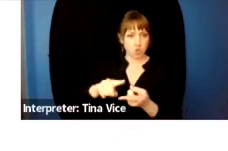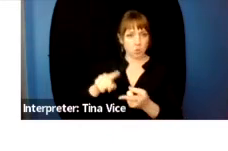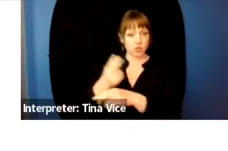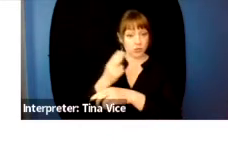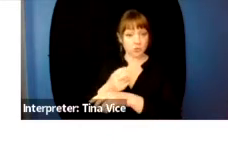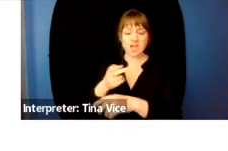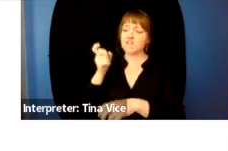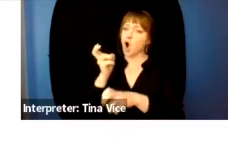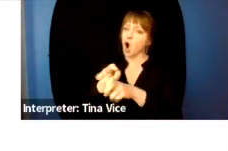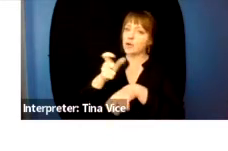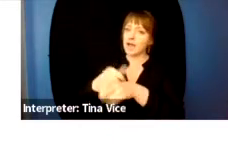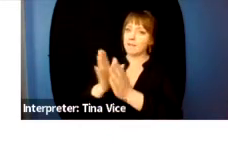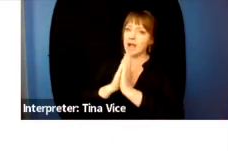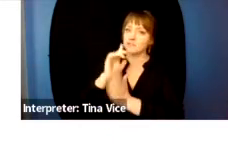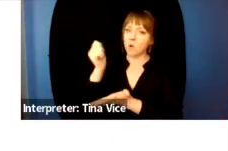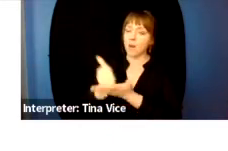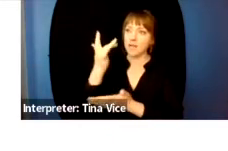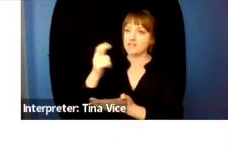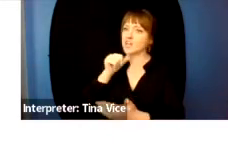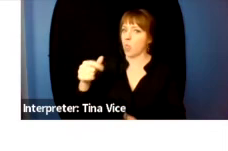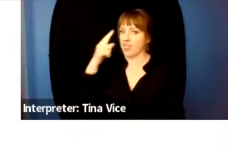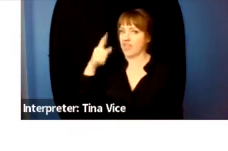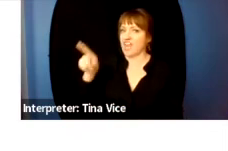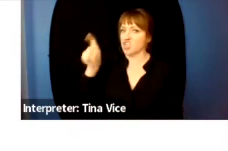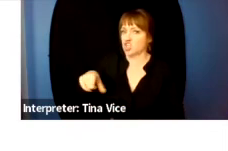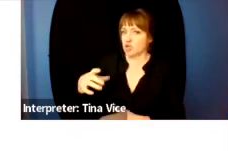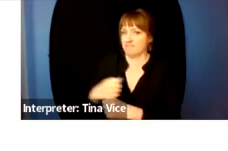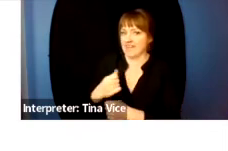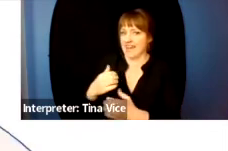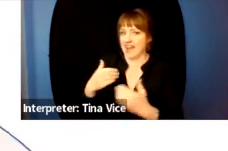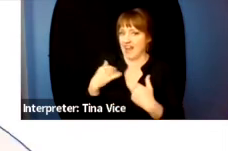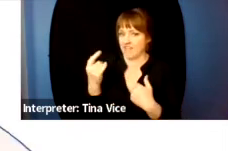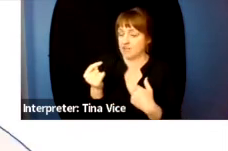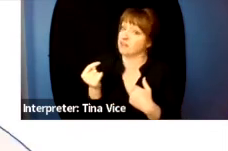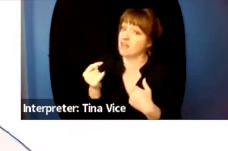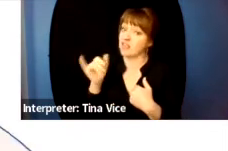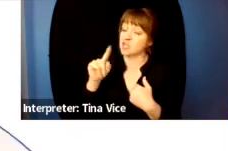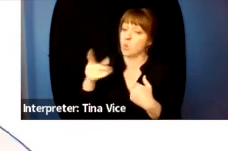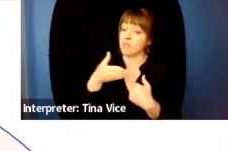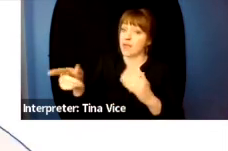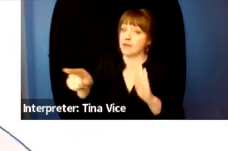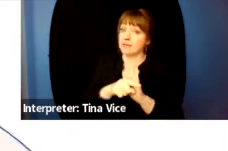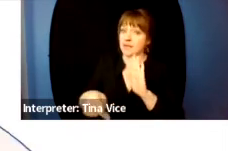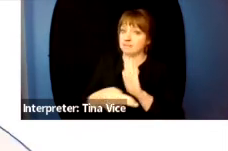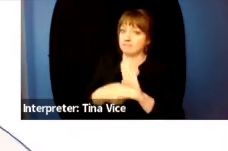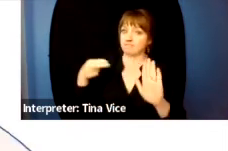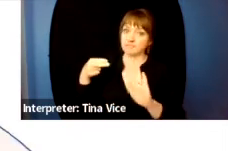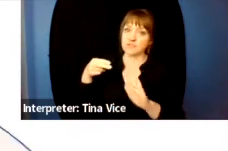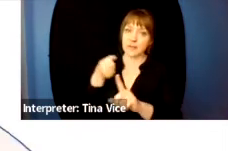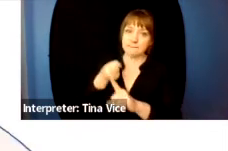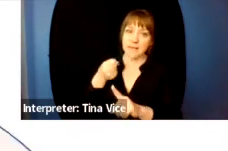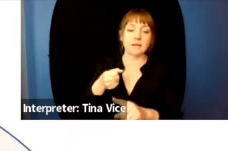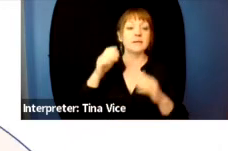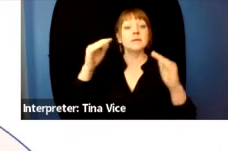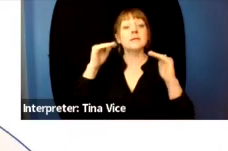help because they don't consider that they deserve it. So that's one circle that impacts stigma. Then we have stigma from family and friends, which